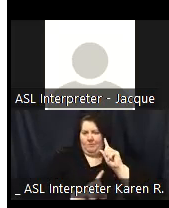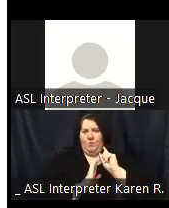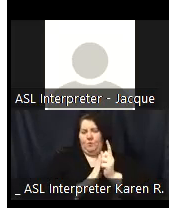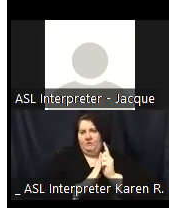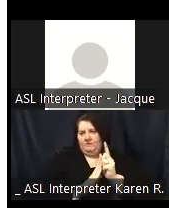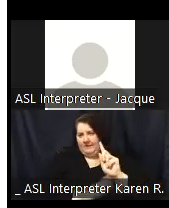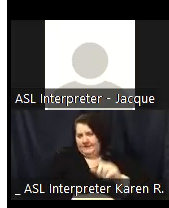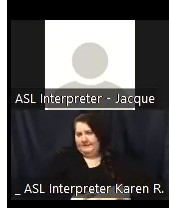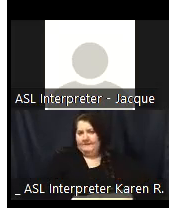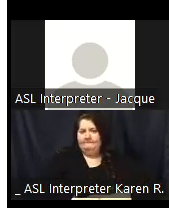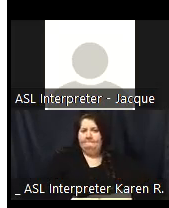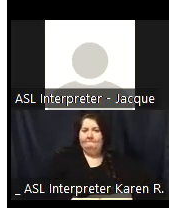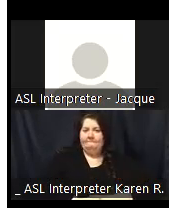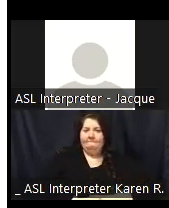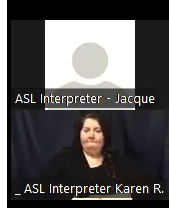minutes.